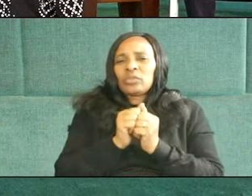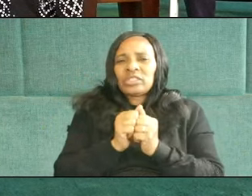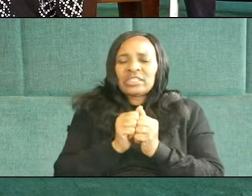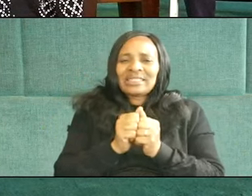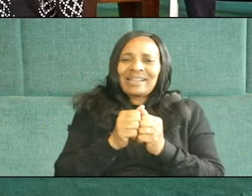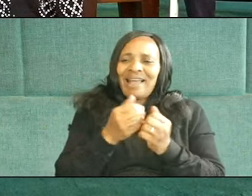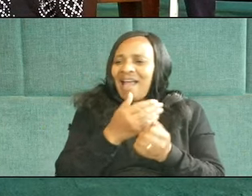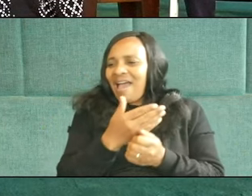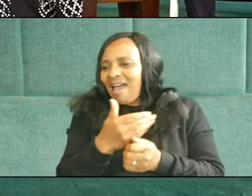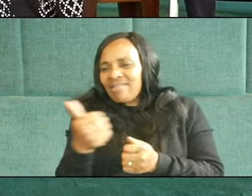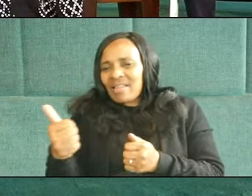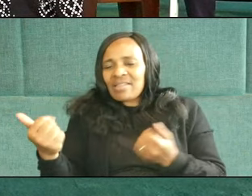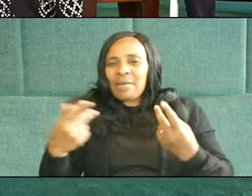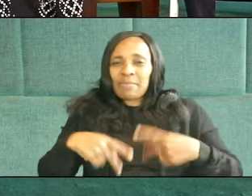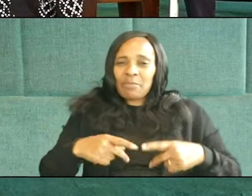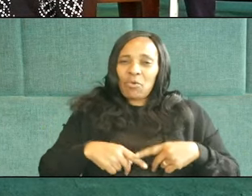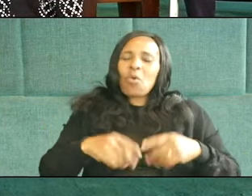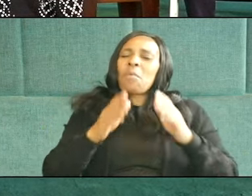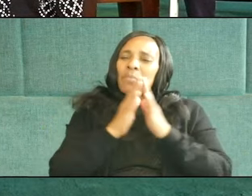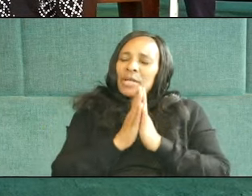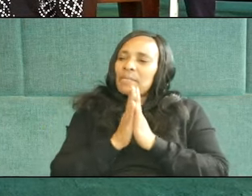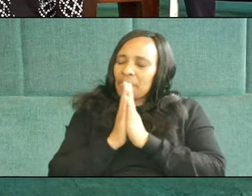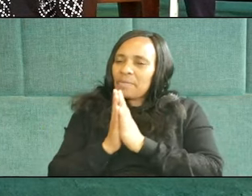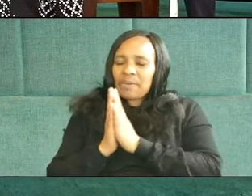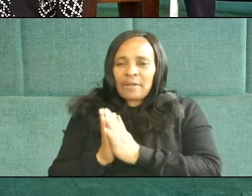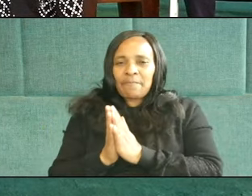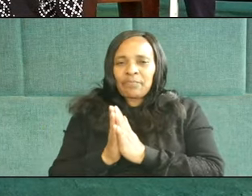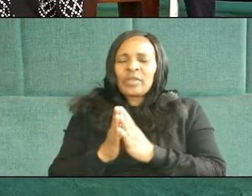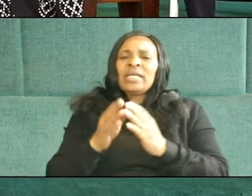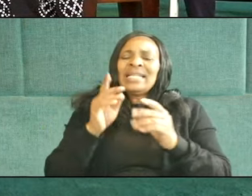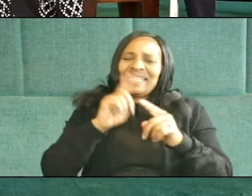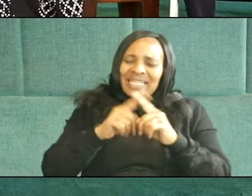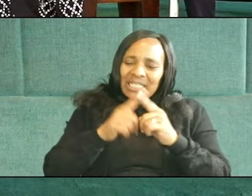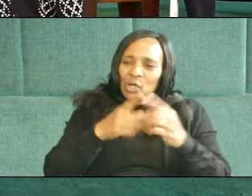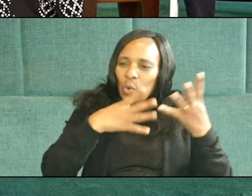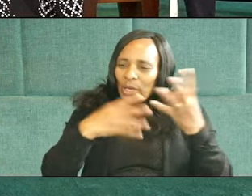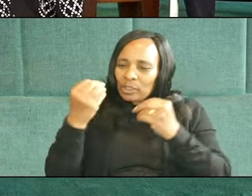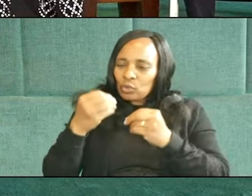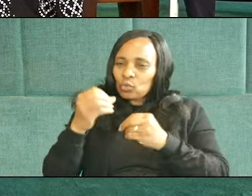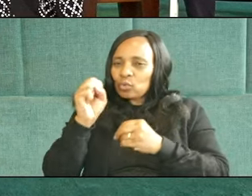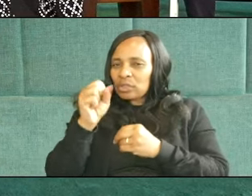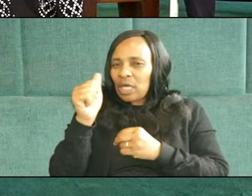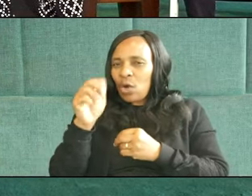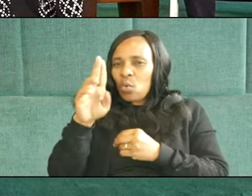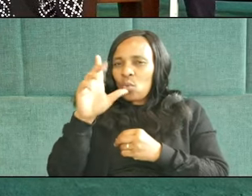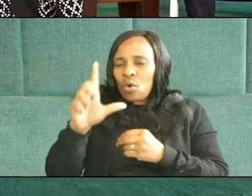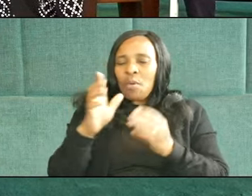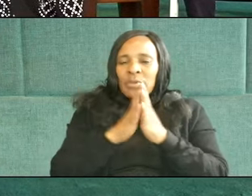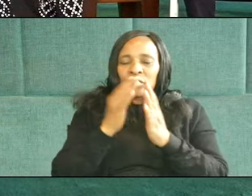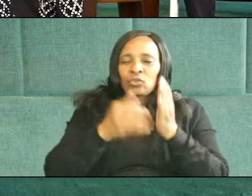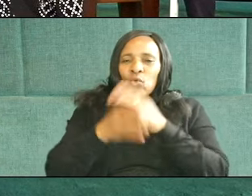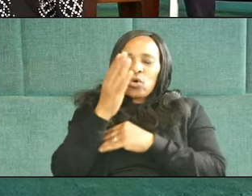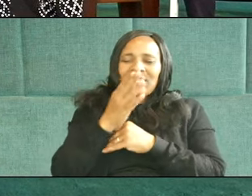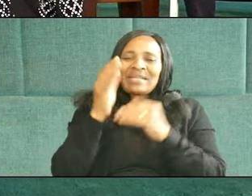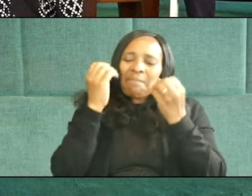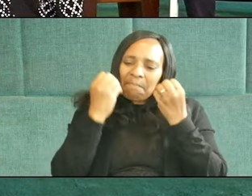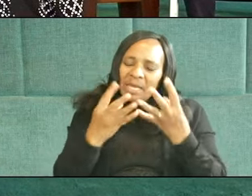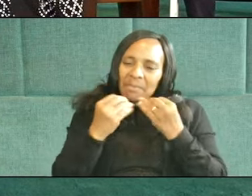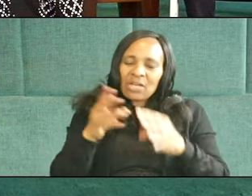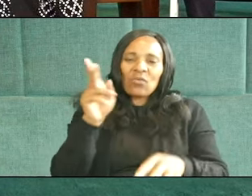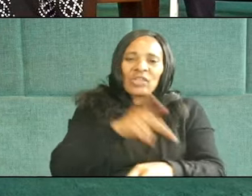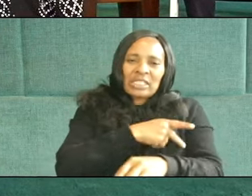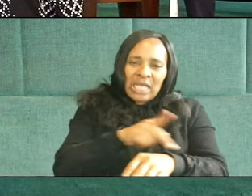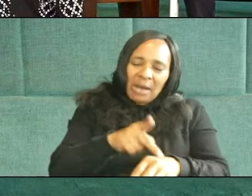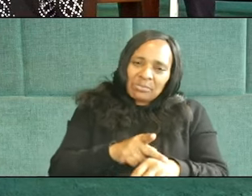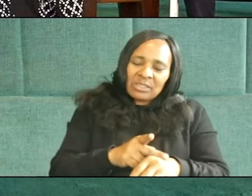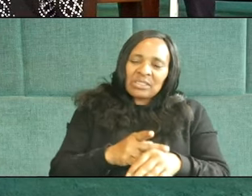went to battle the Amalekites again, he prayed. In dealing with Saul, he always prayed to God. So many of the Psalms that David wrote, especially Psalm